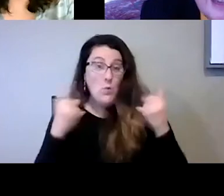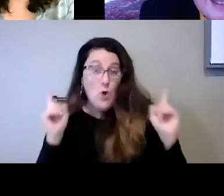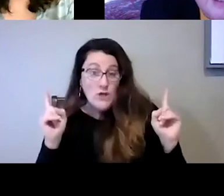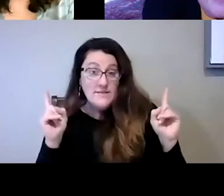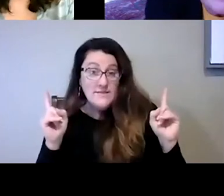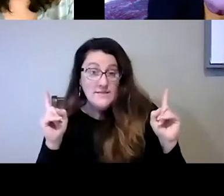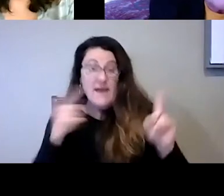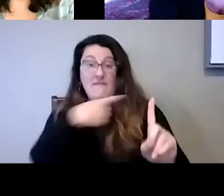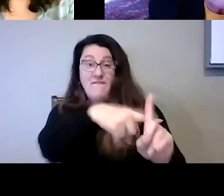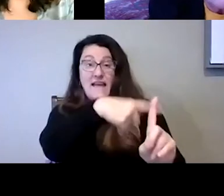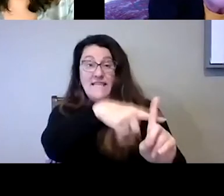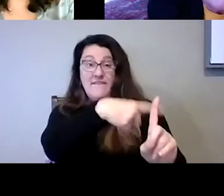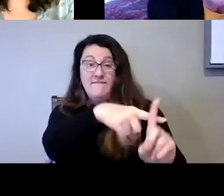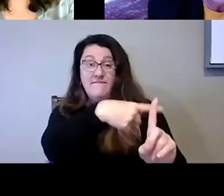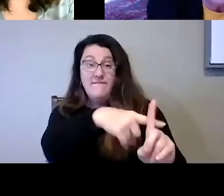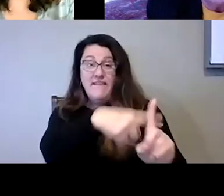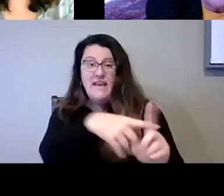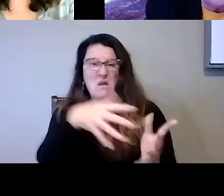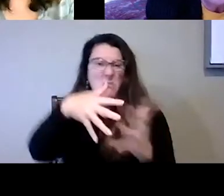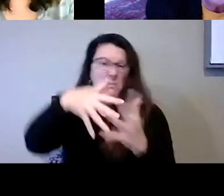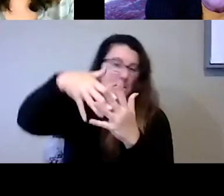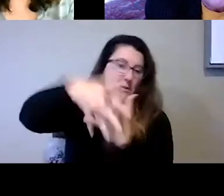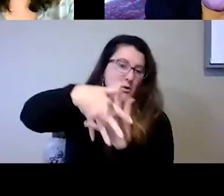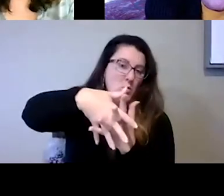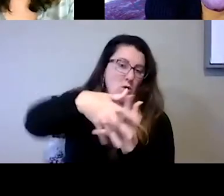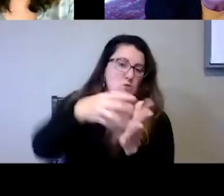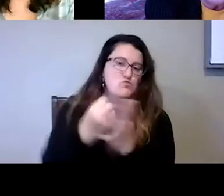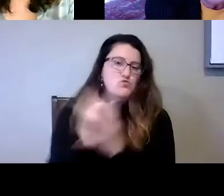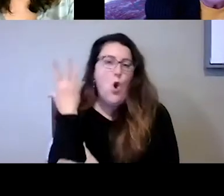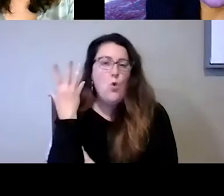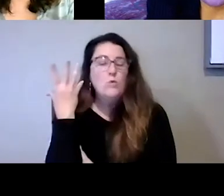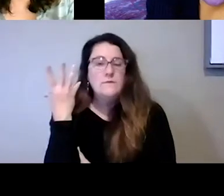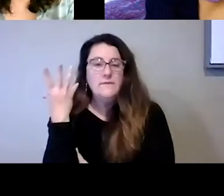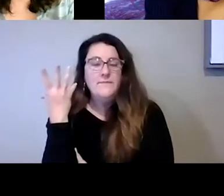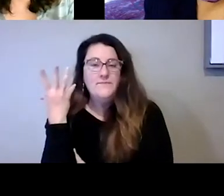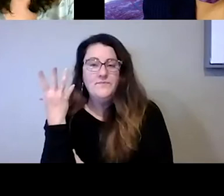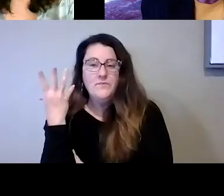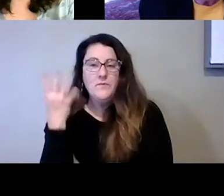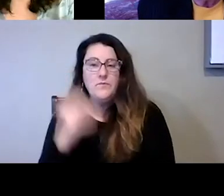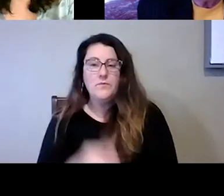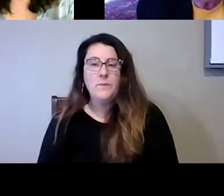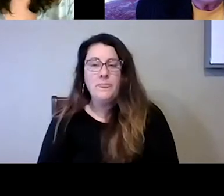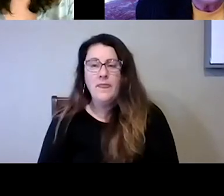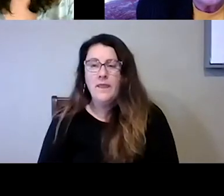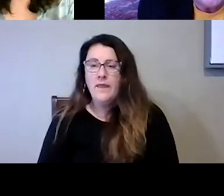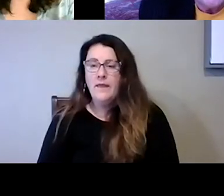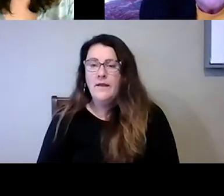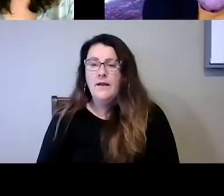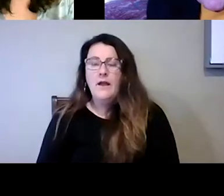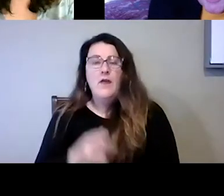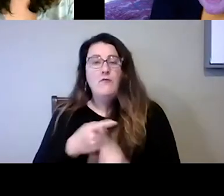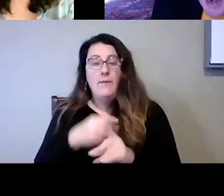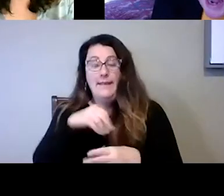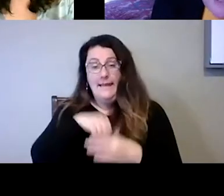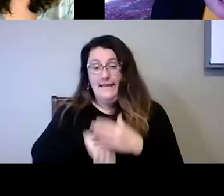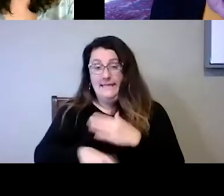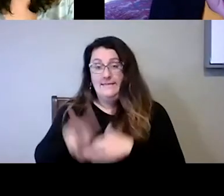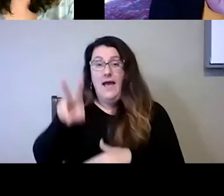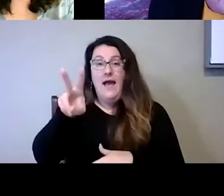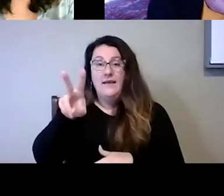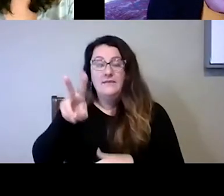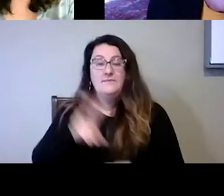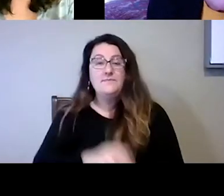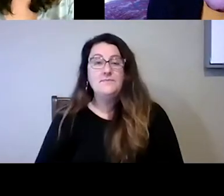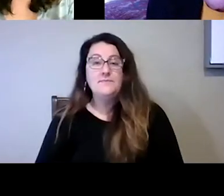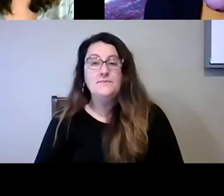it's effective and it takes root and grows when you're talking about from the inside. So I feel